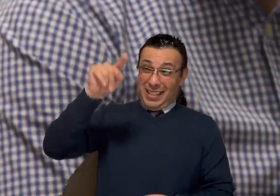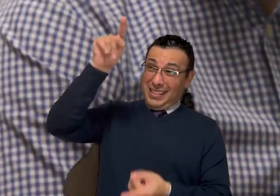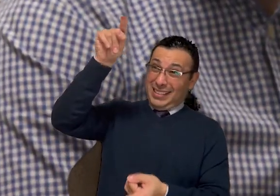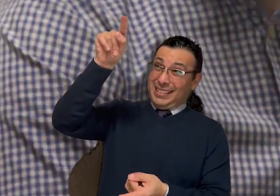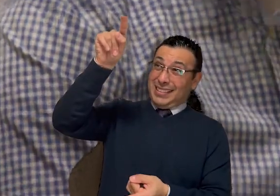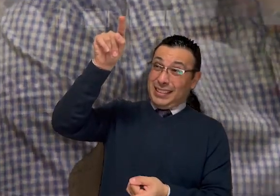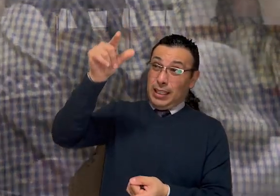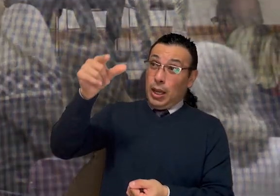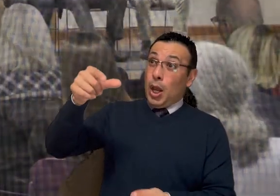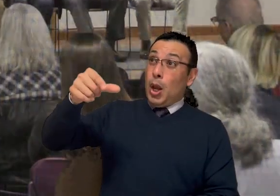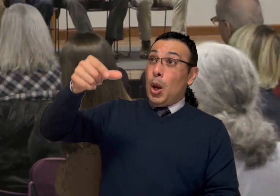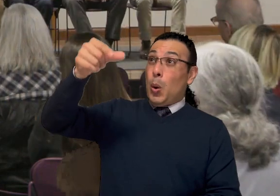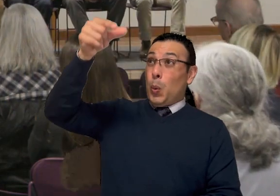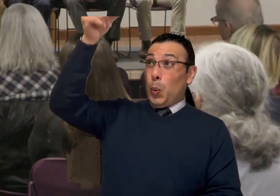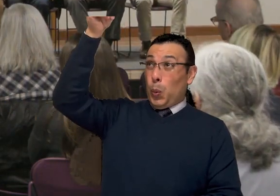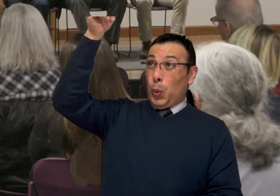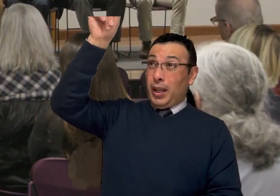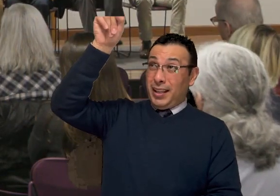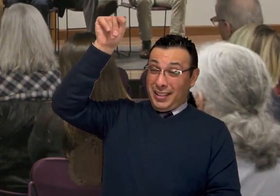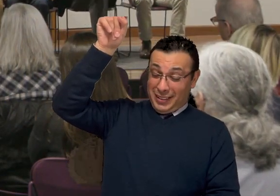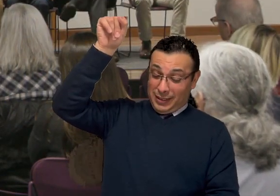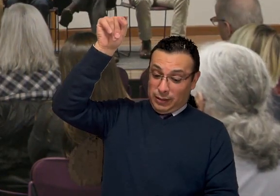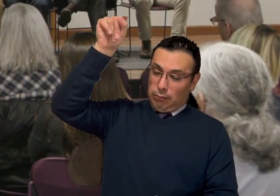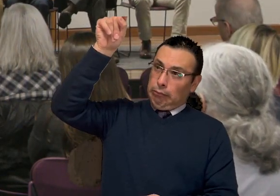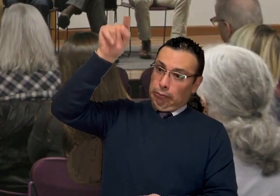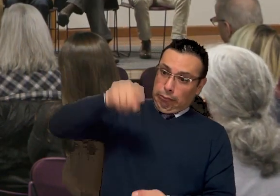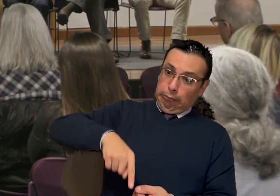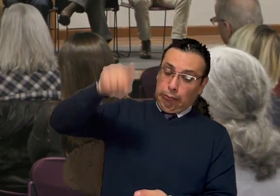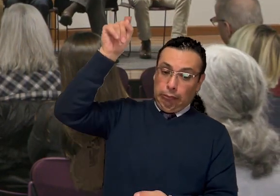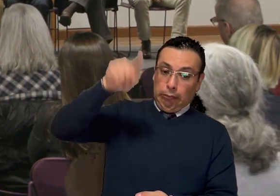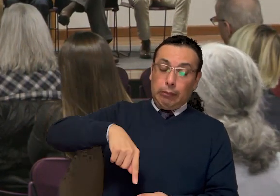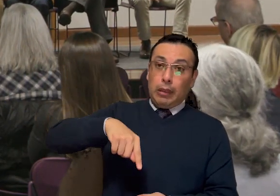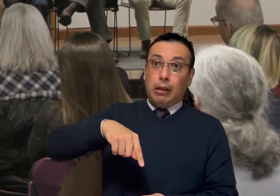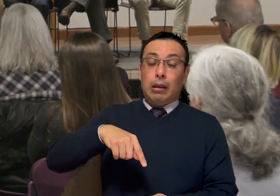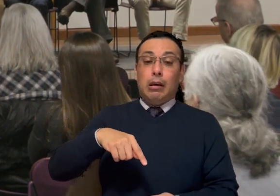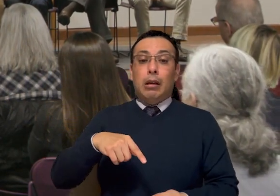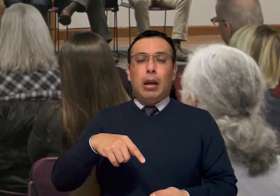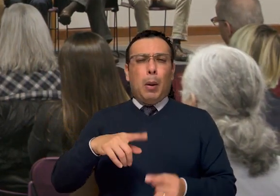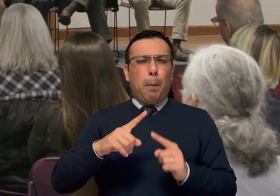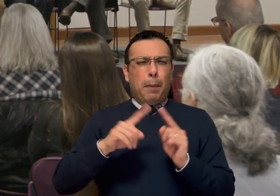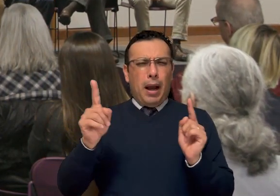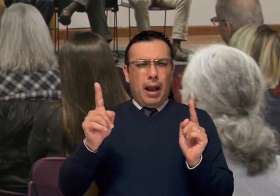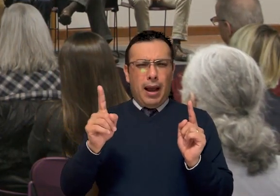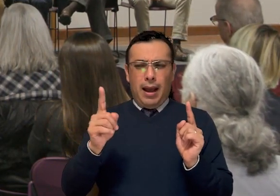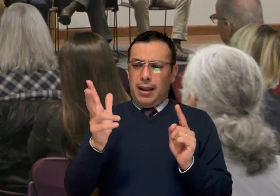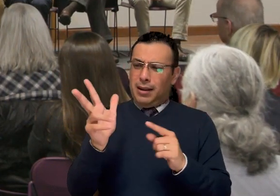the width of the blades. Is it 200 something meters?